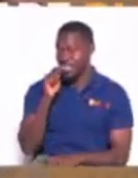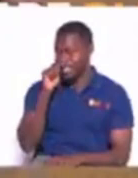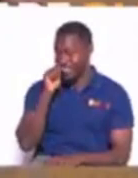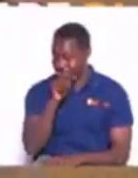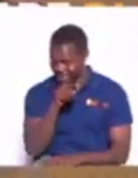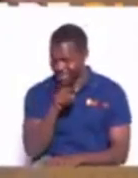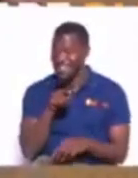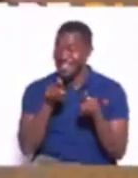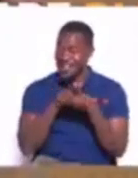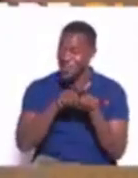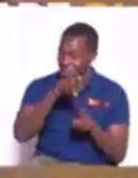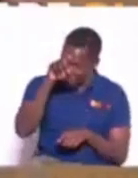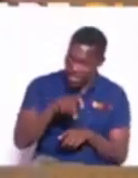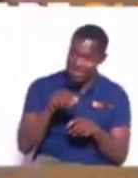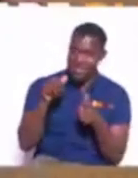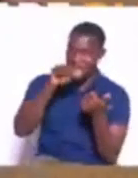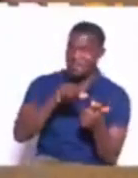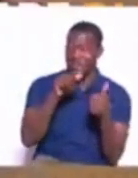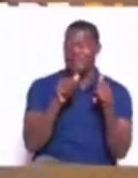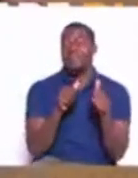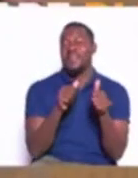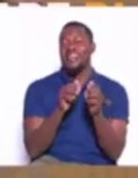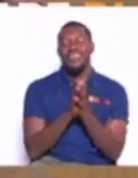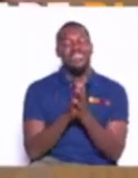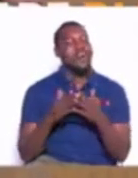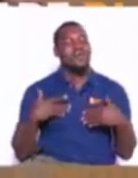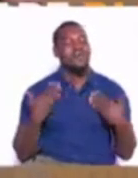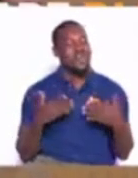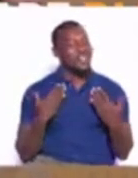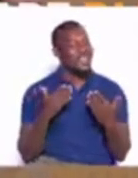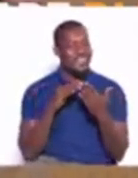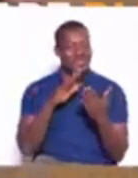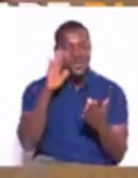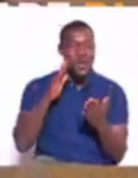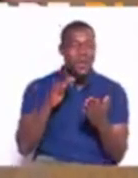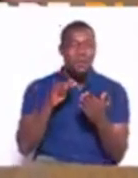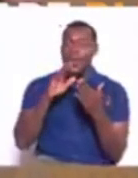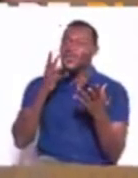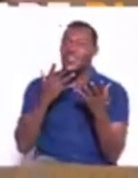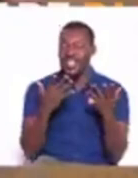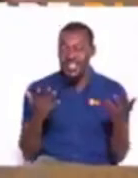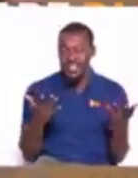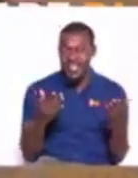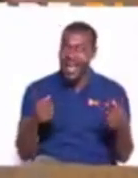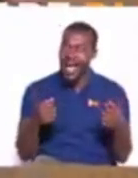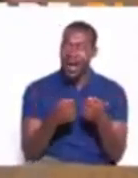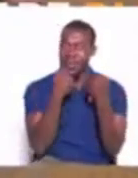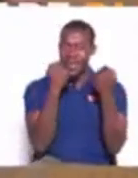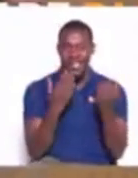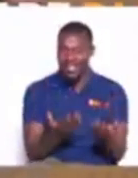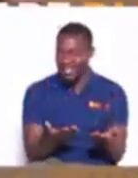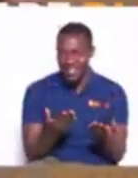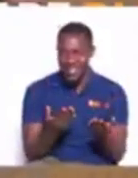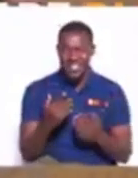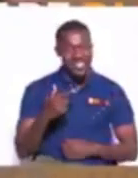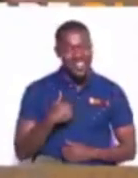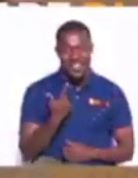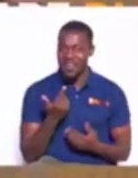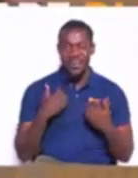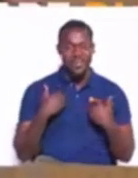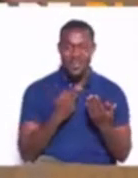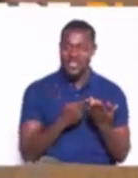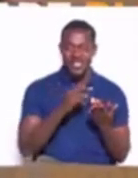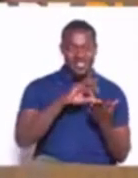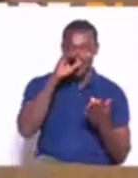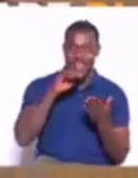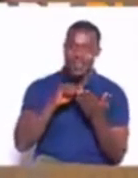so glad when Pastor Mark is corrected. There's so much that's happening through the Holy Spirit that I can't even keep it straight.